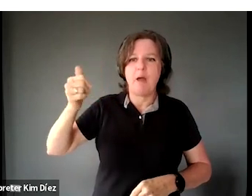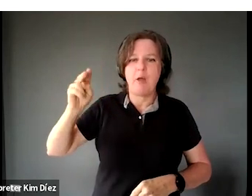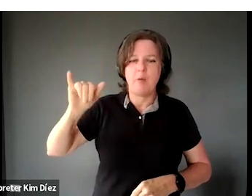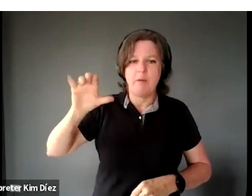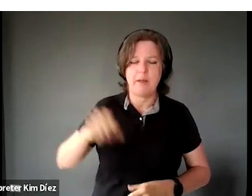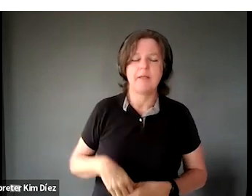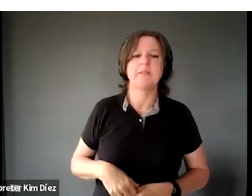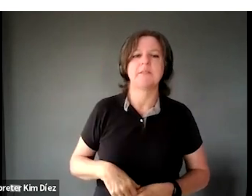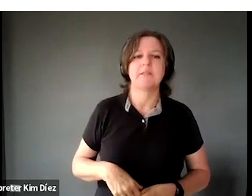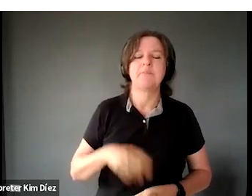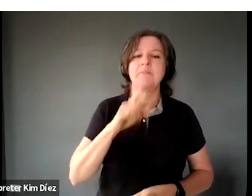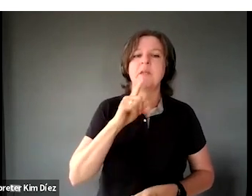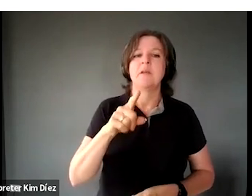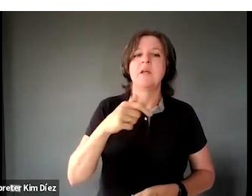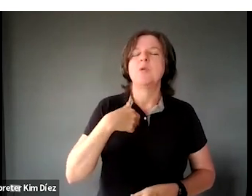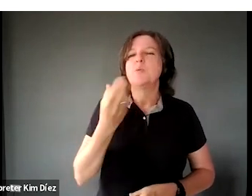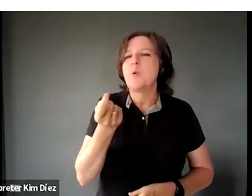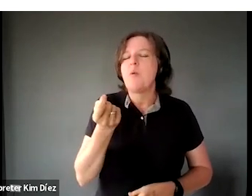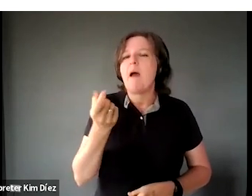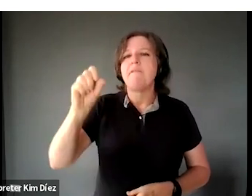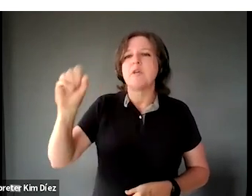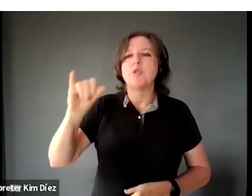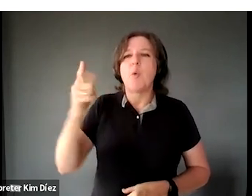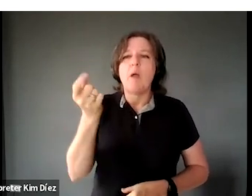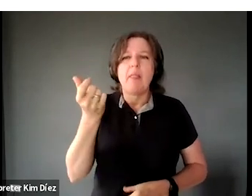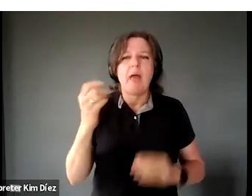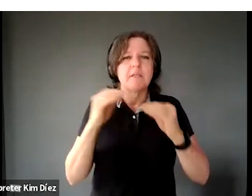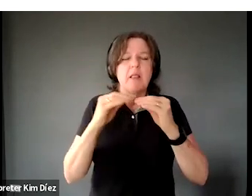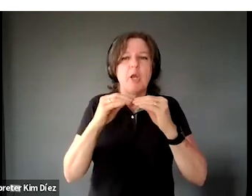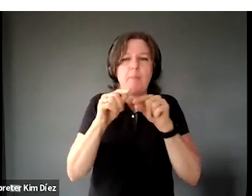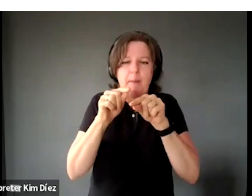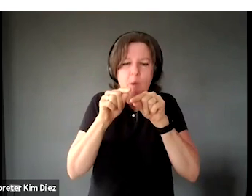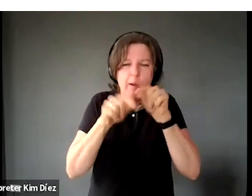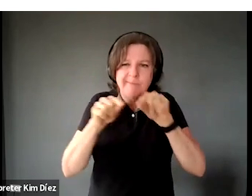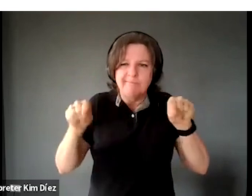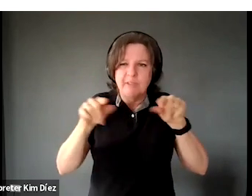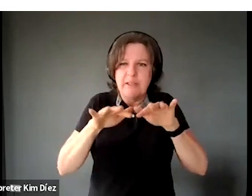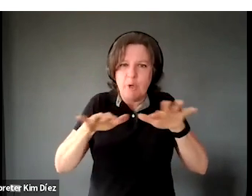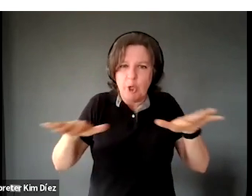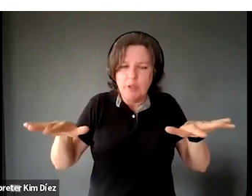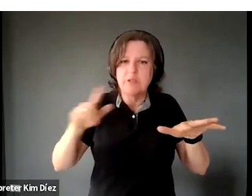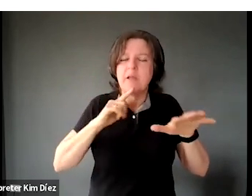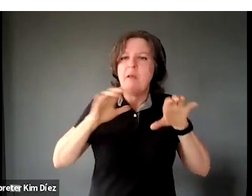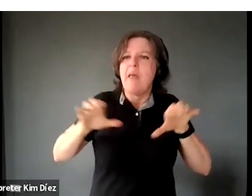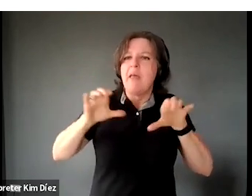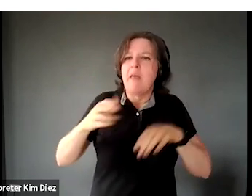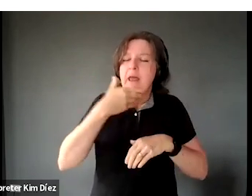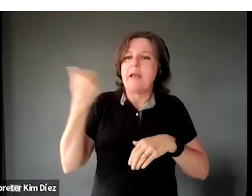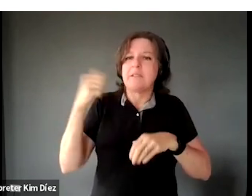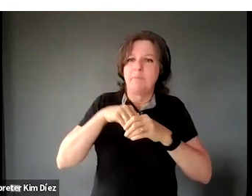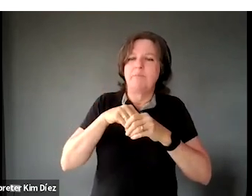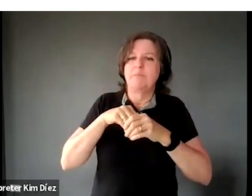biodiversity. You know, not only more diversity, but more quantity of it. So this